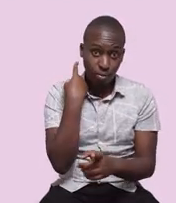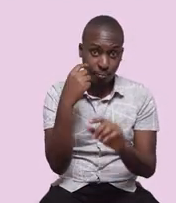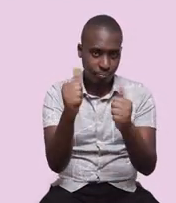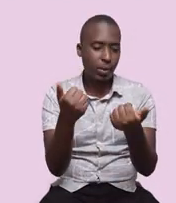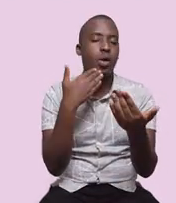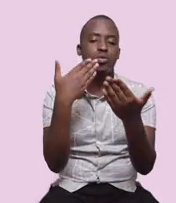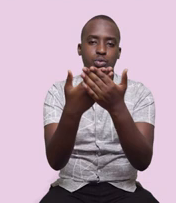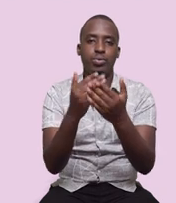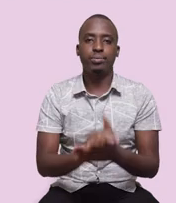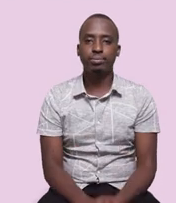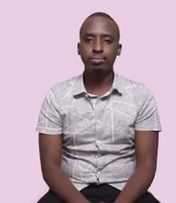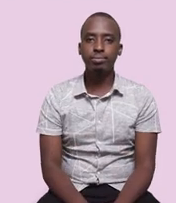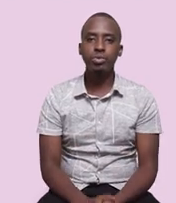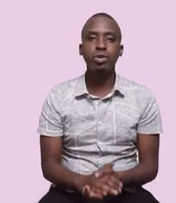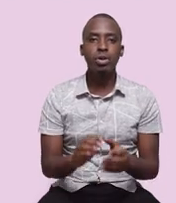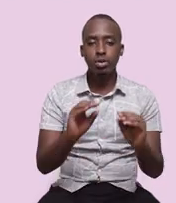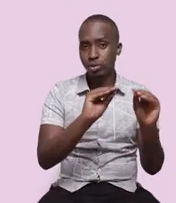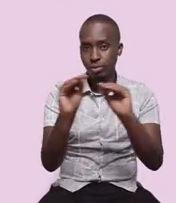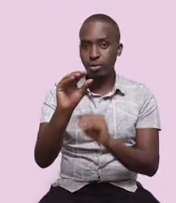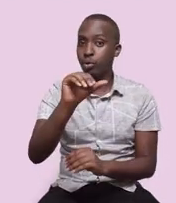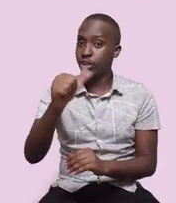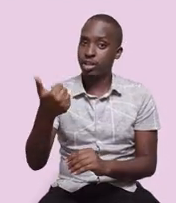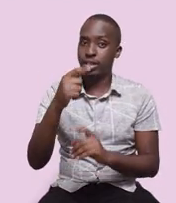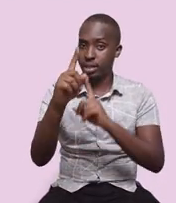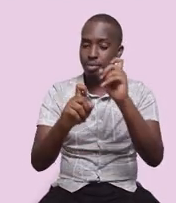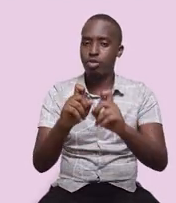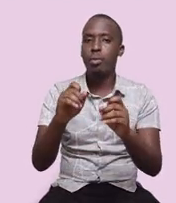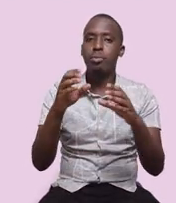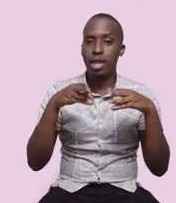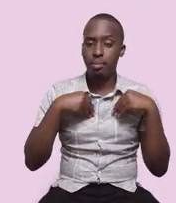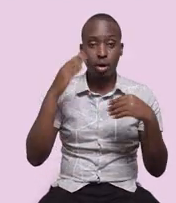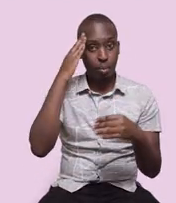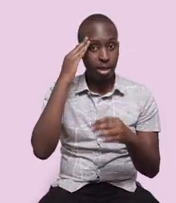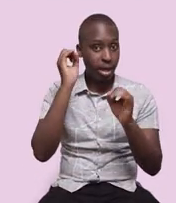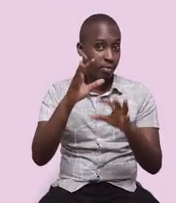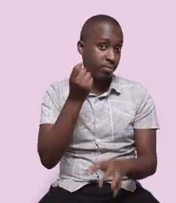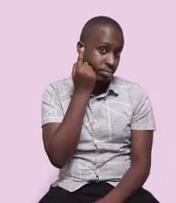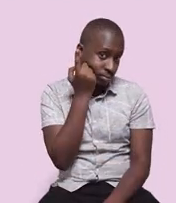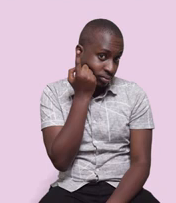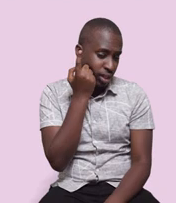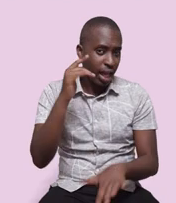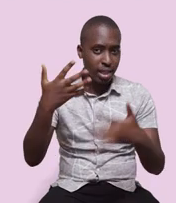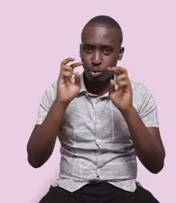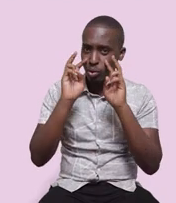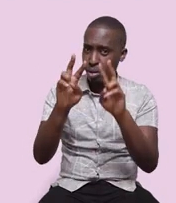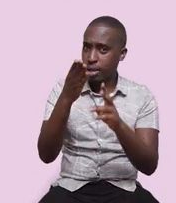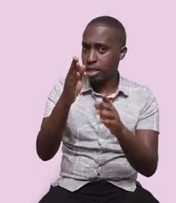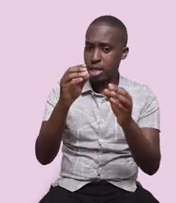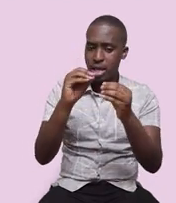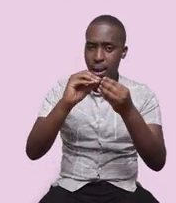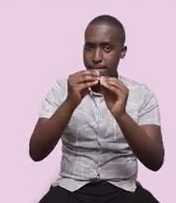Ah, good. Let's go to next and you will let me know. Can you look at this number